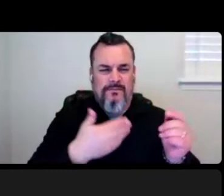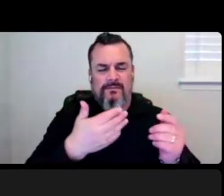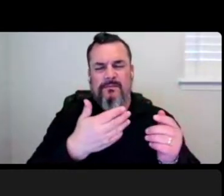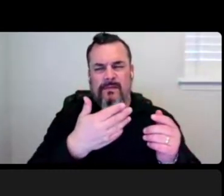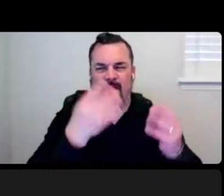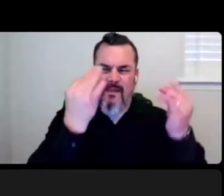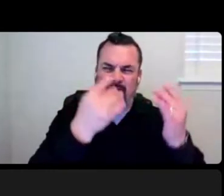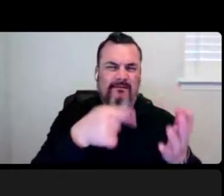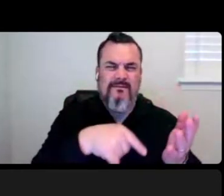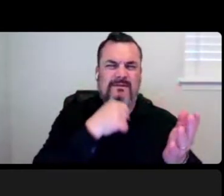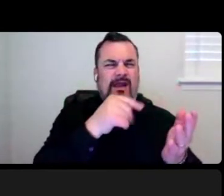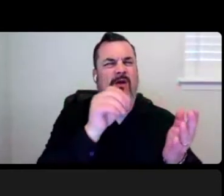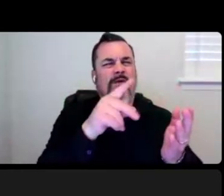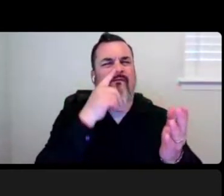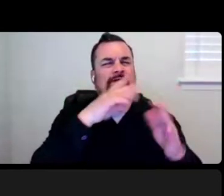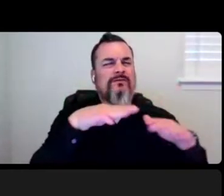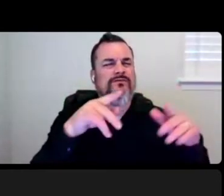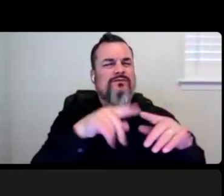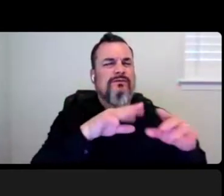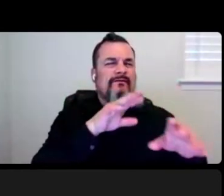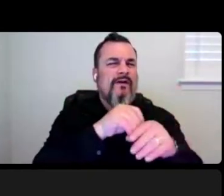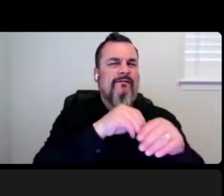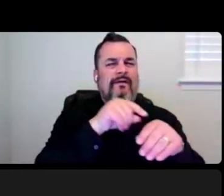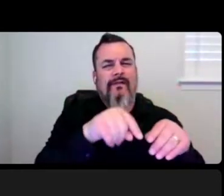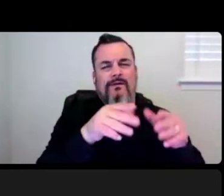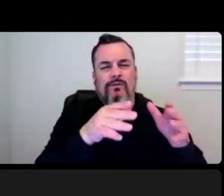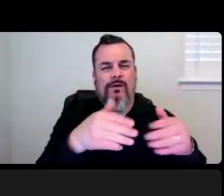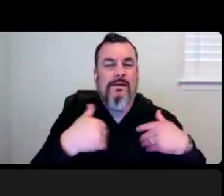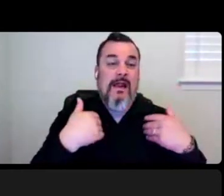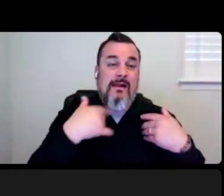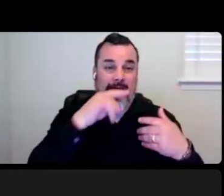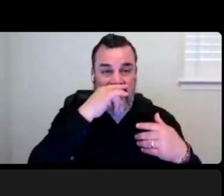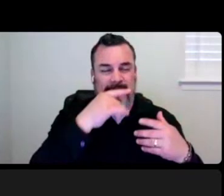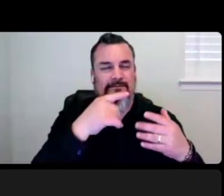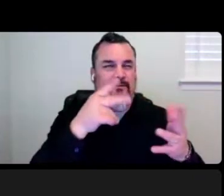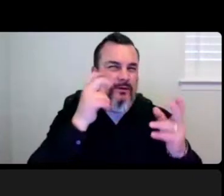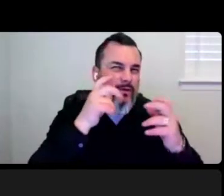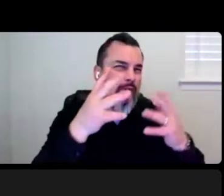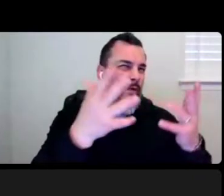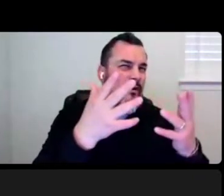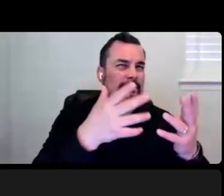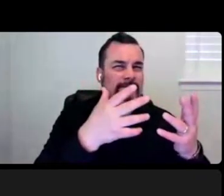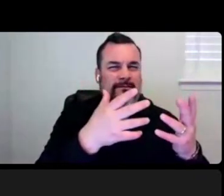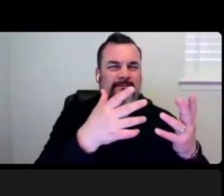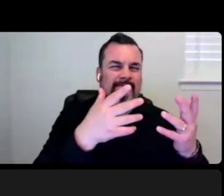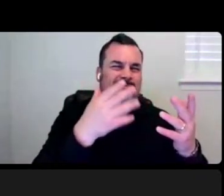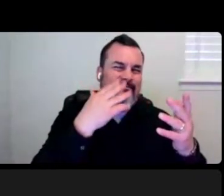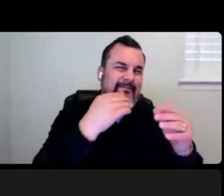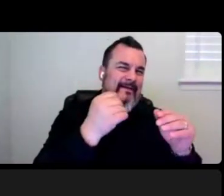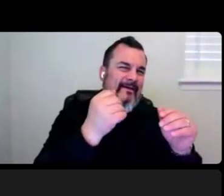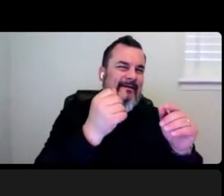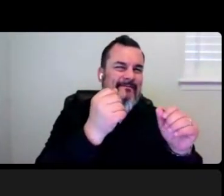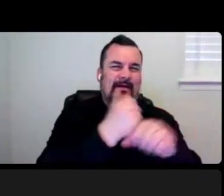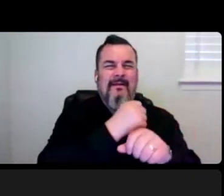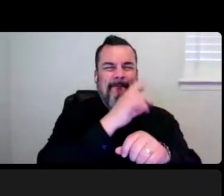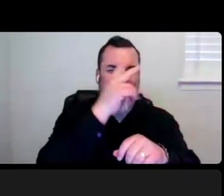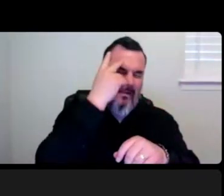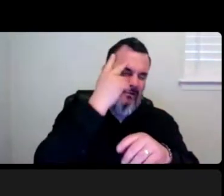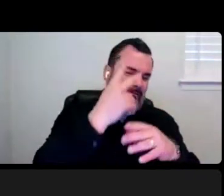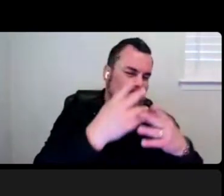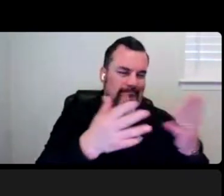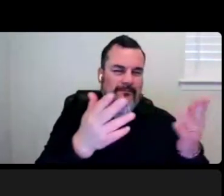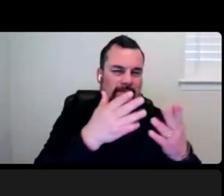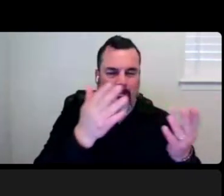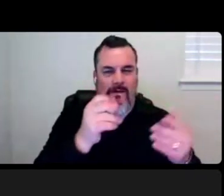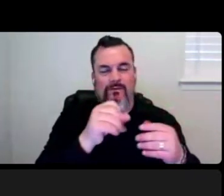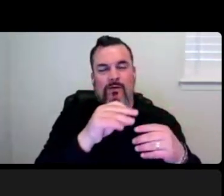this isn't okay for kids to get involved in this way. The young kids hearing about what's all the fighting and politicking and stuff for kids.